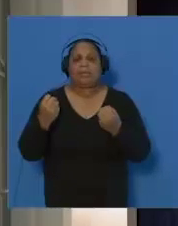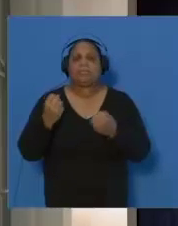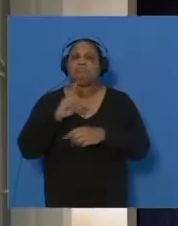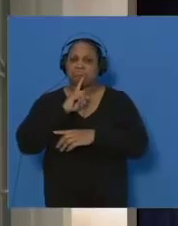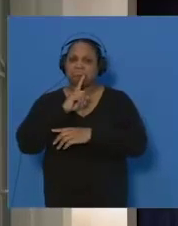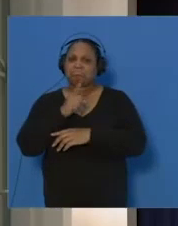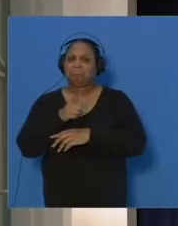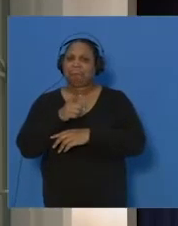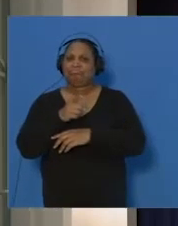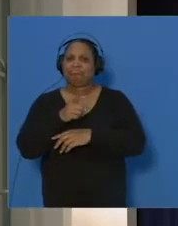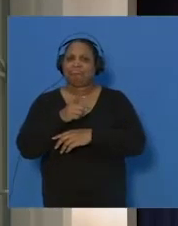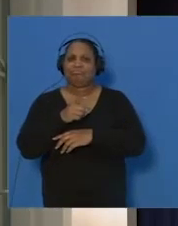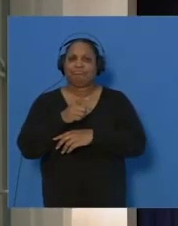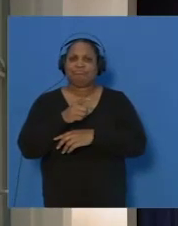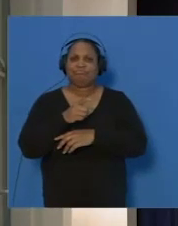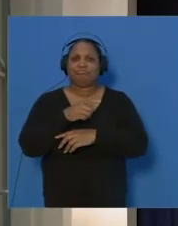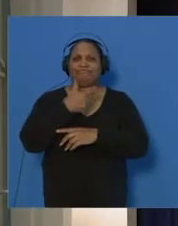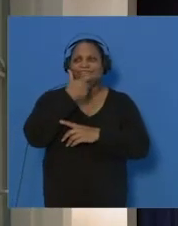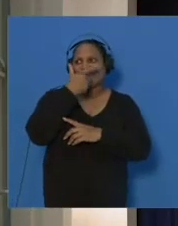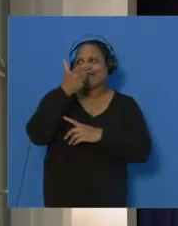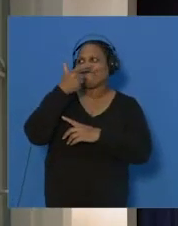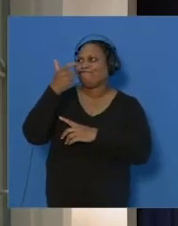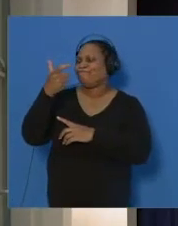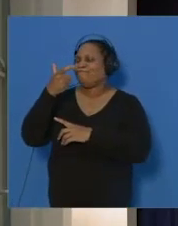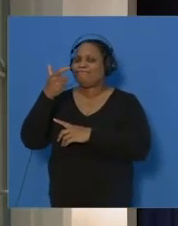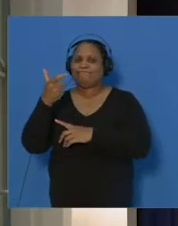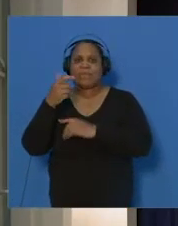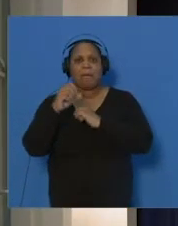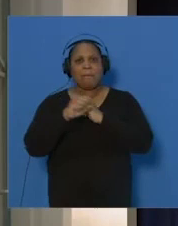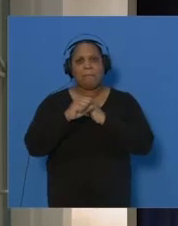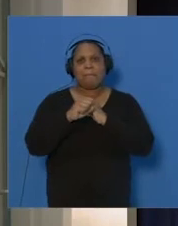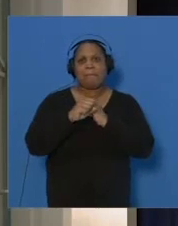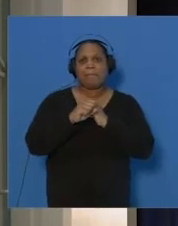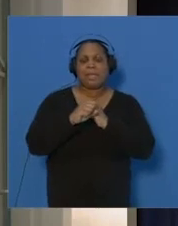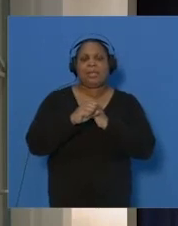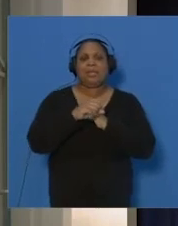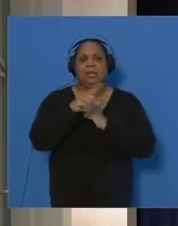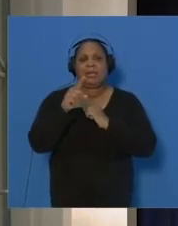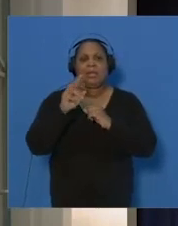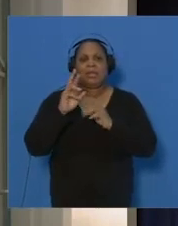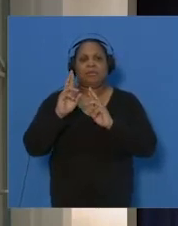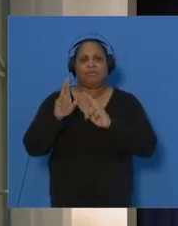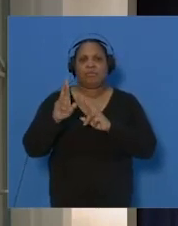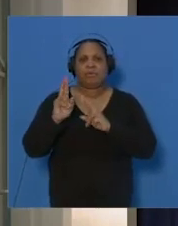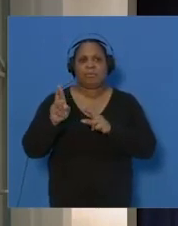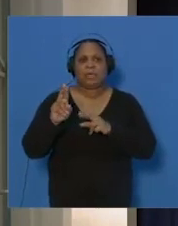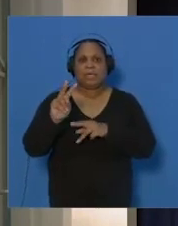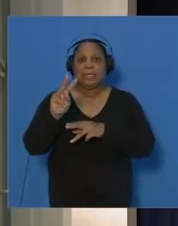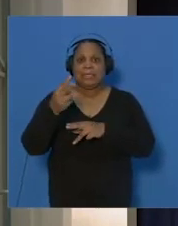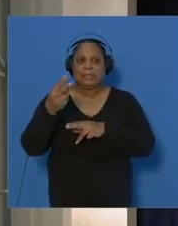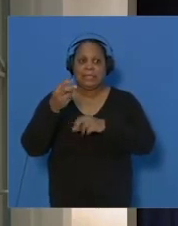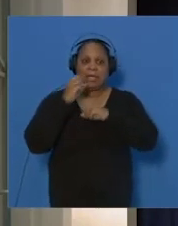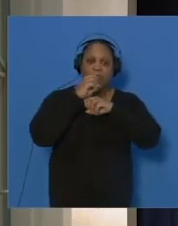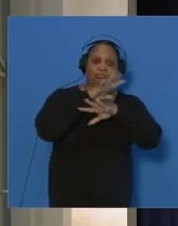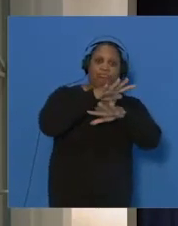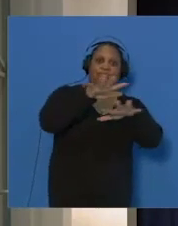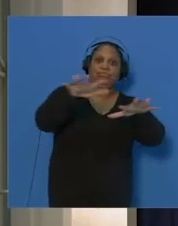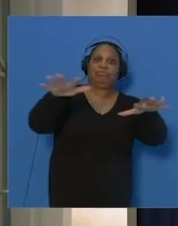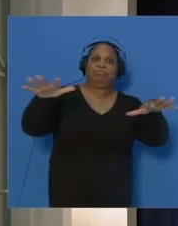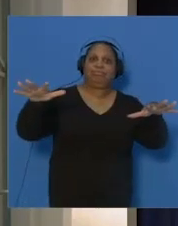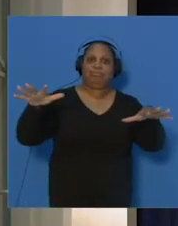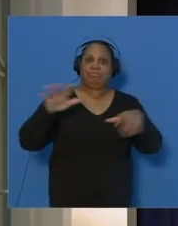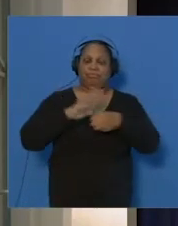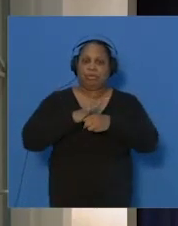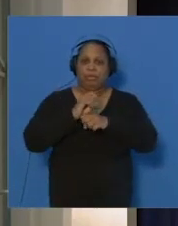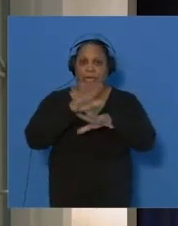sure you've been watching overseas media that's been reporting a second wave of this coronavirus, and with